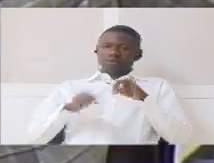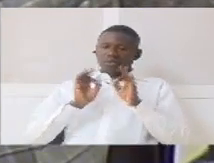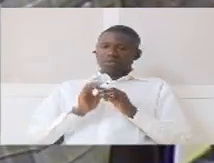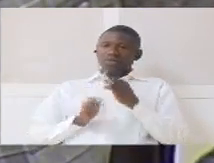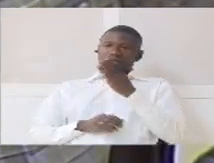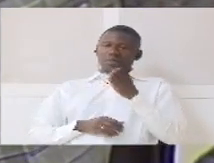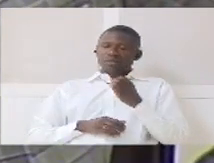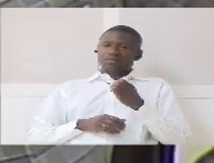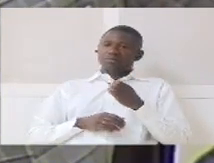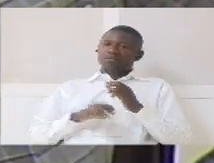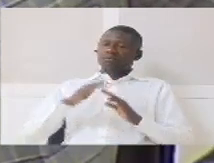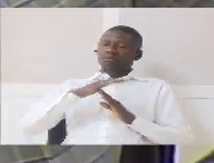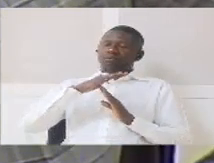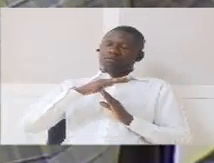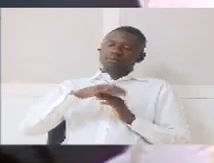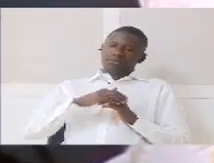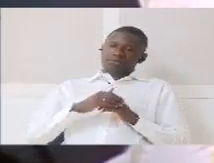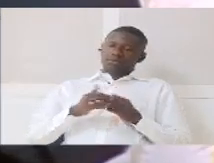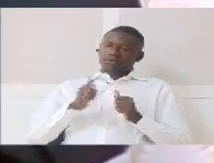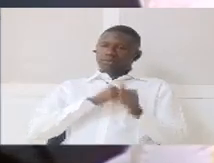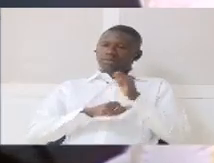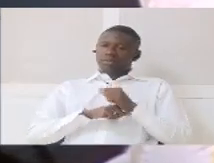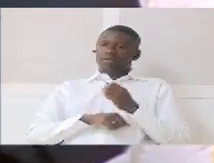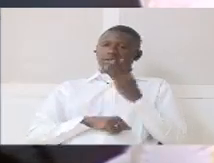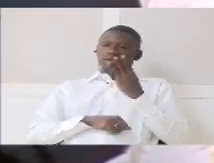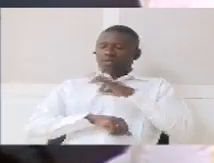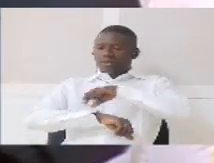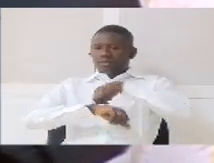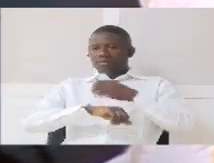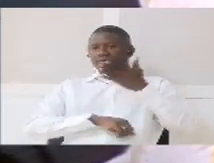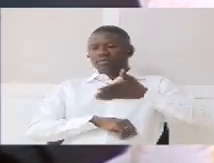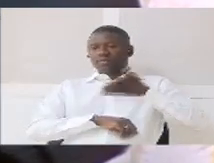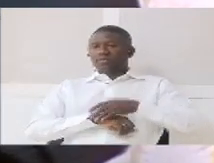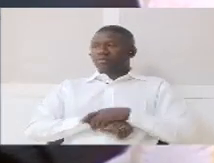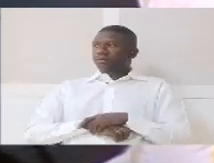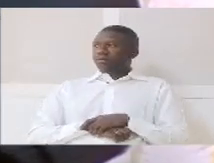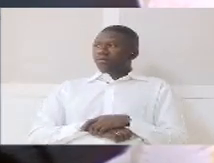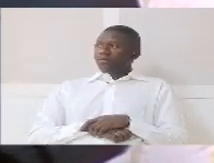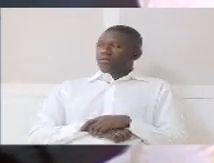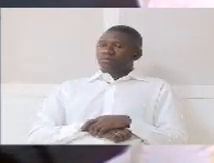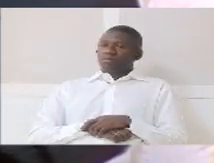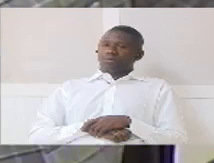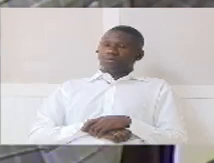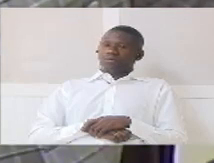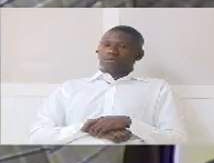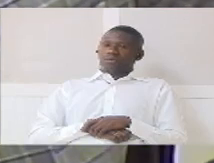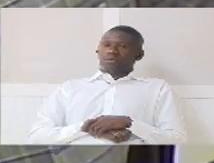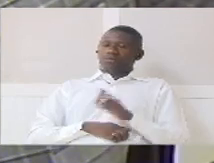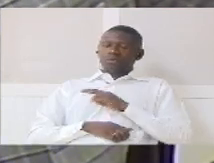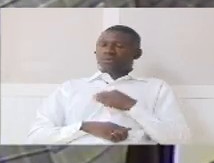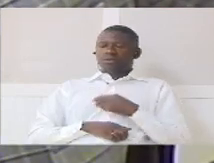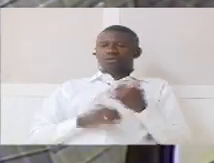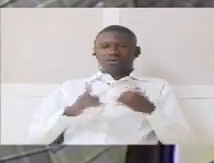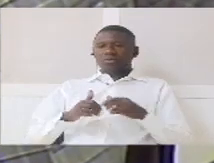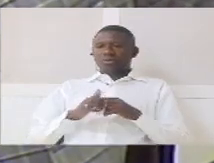I.e. come back at 3:15. But we need to. We can't lose the afternoon just like